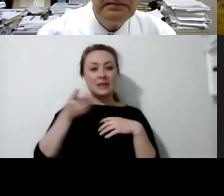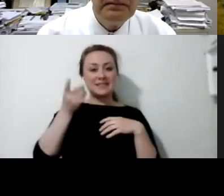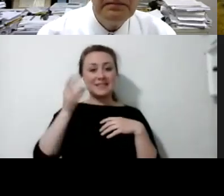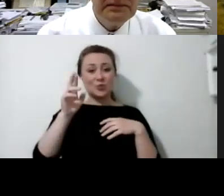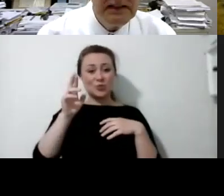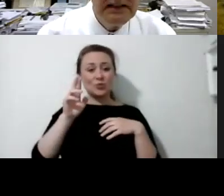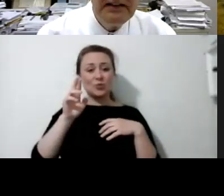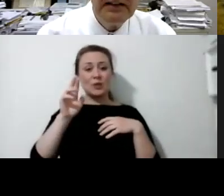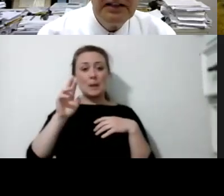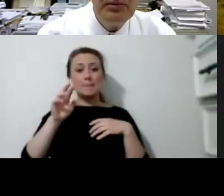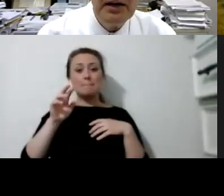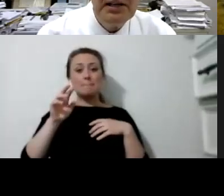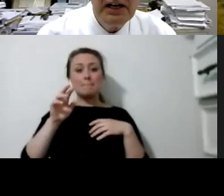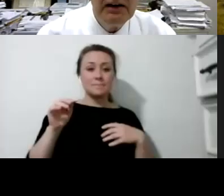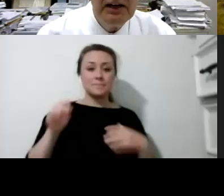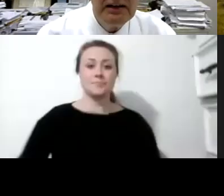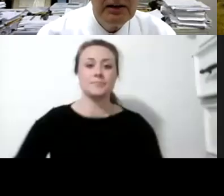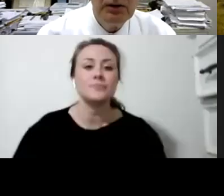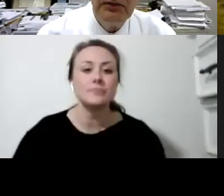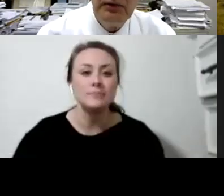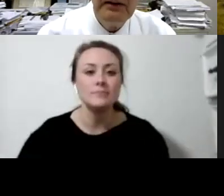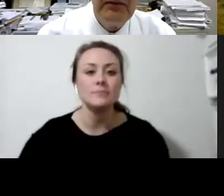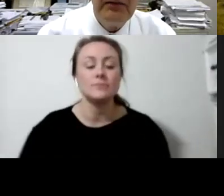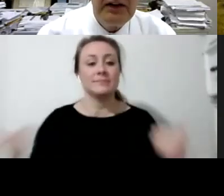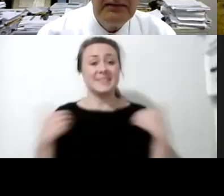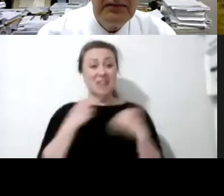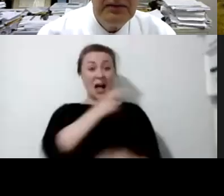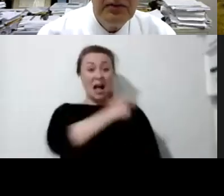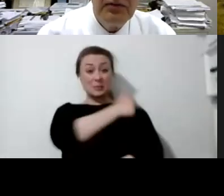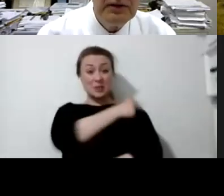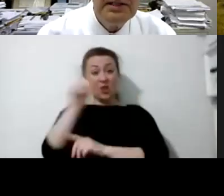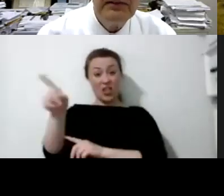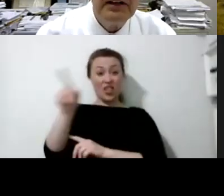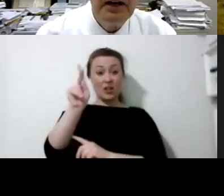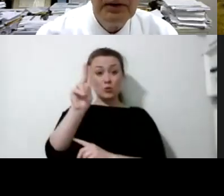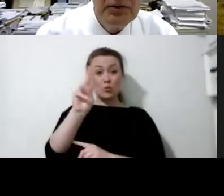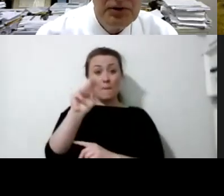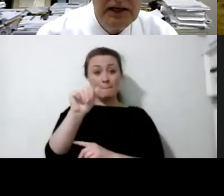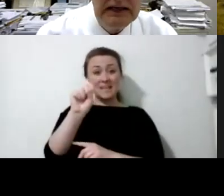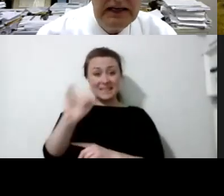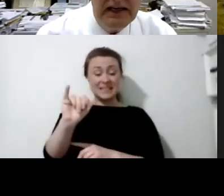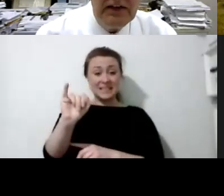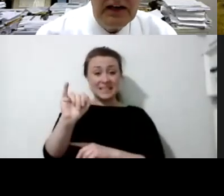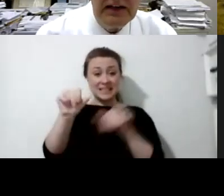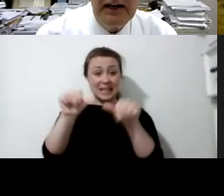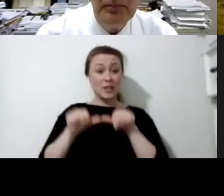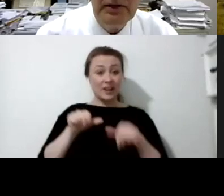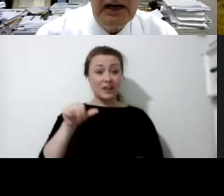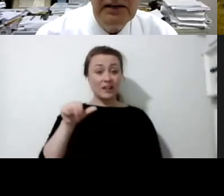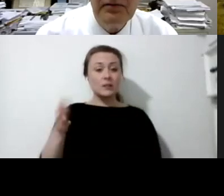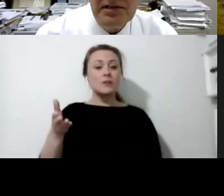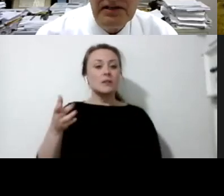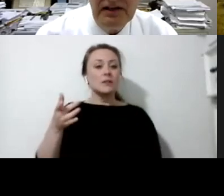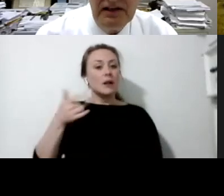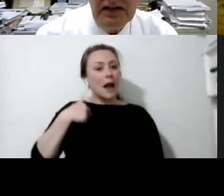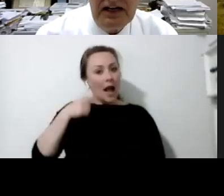hospital in the Kumasi area. I don't know, 25, 27 kilometers away, that I hope that I